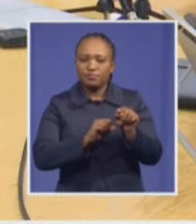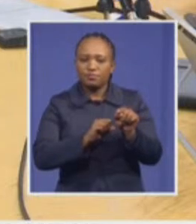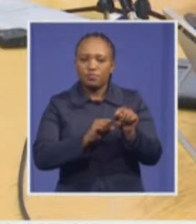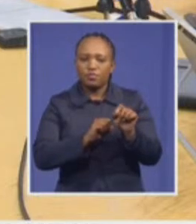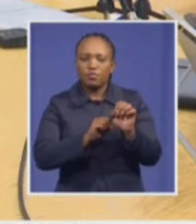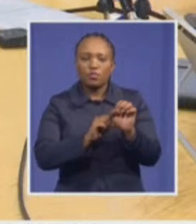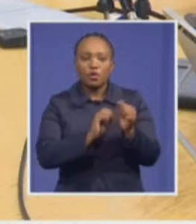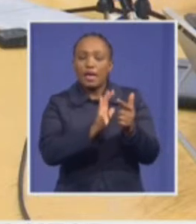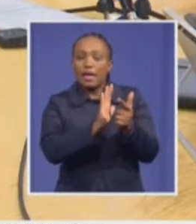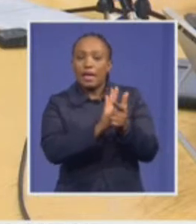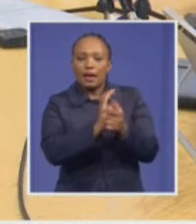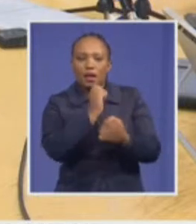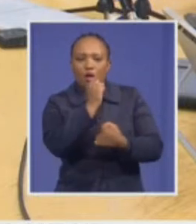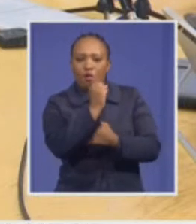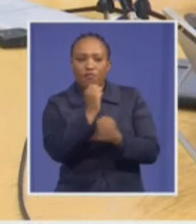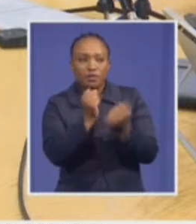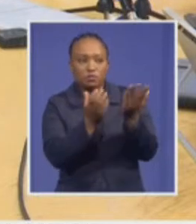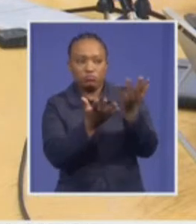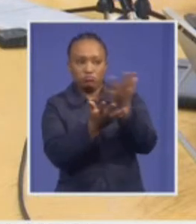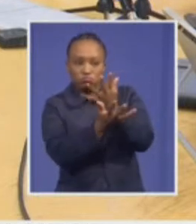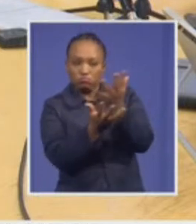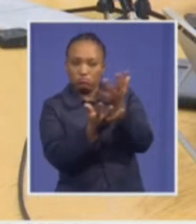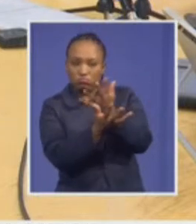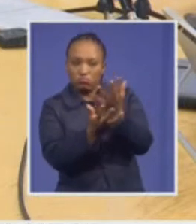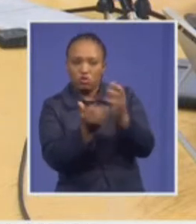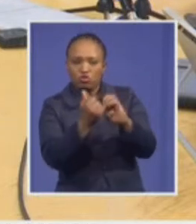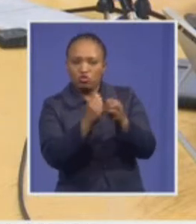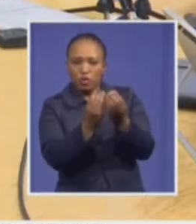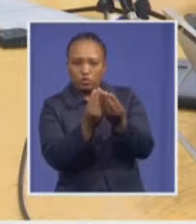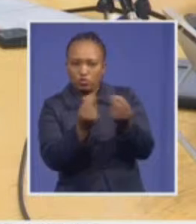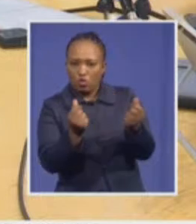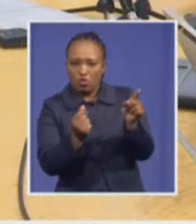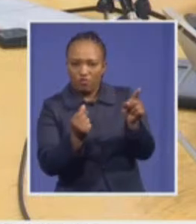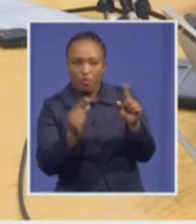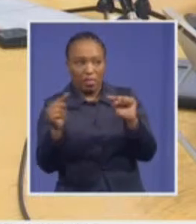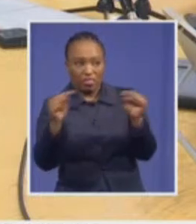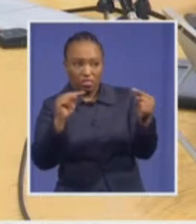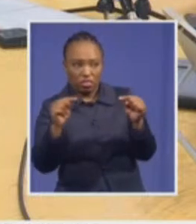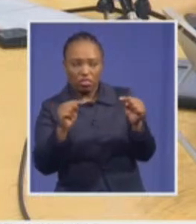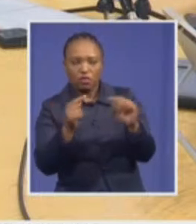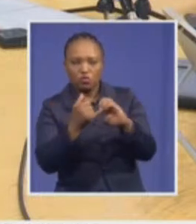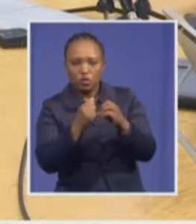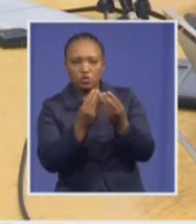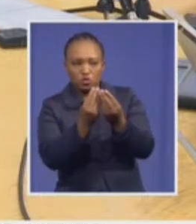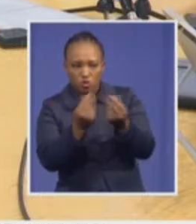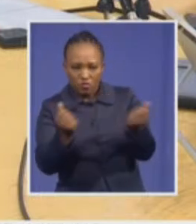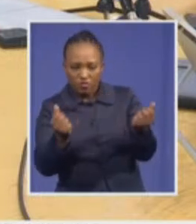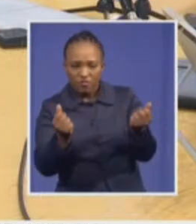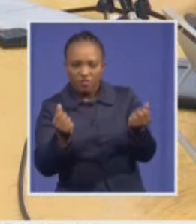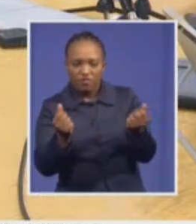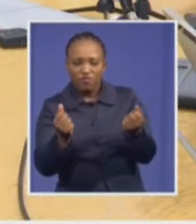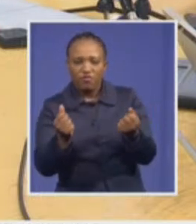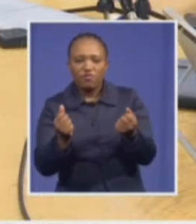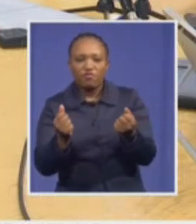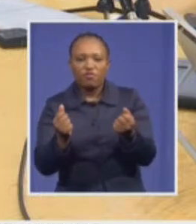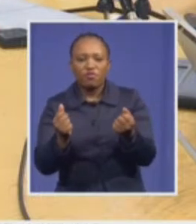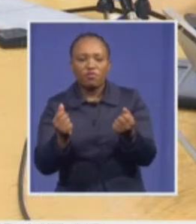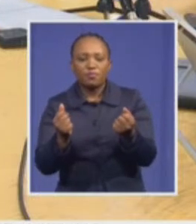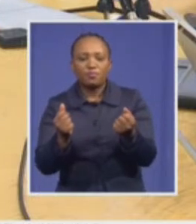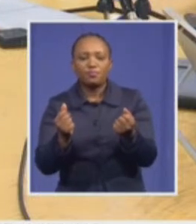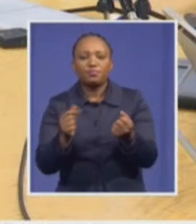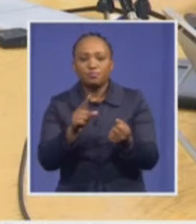the dispute, and that's what I wanted Mr. Vanaka to do. So essentially,